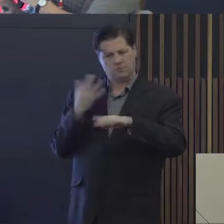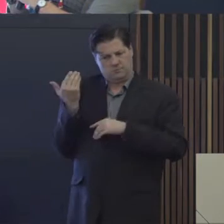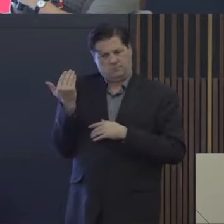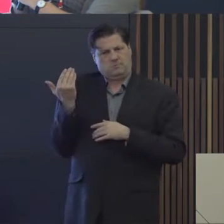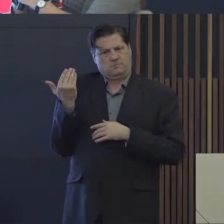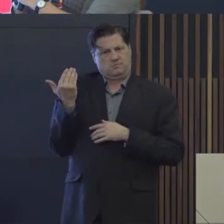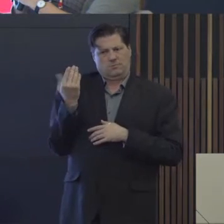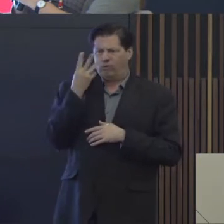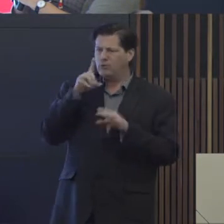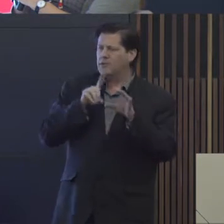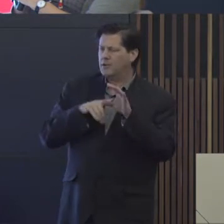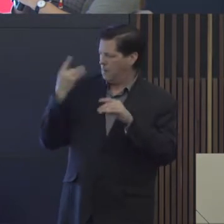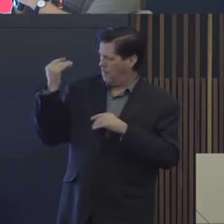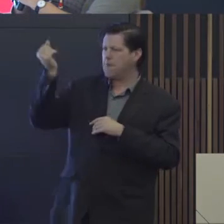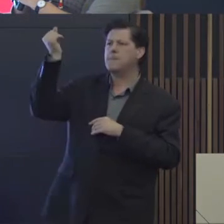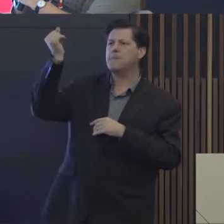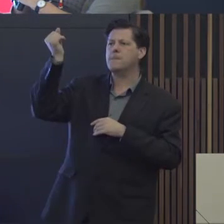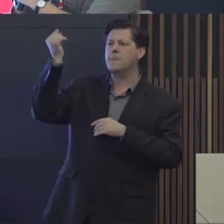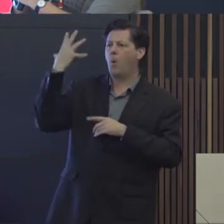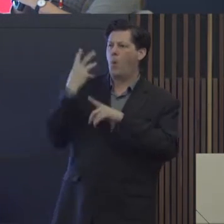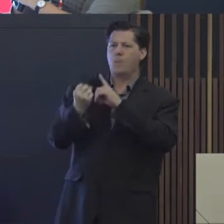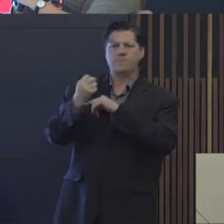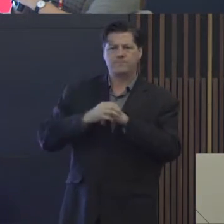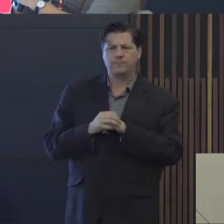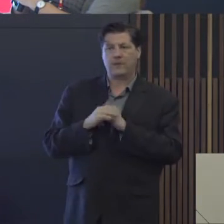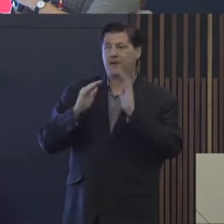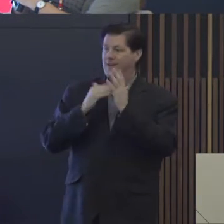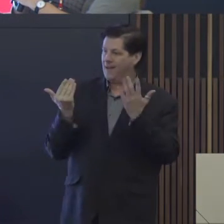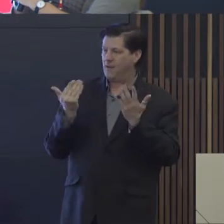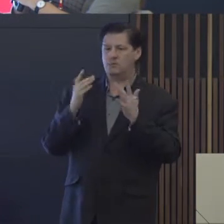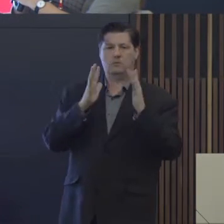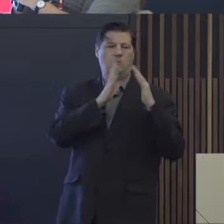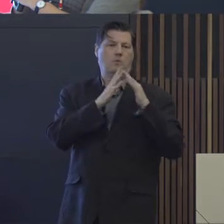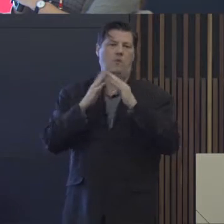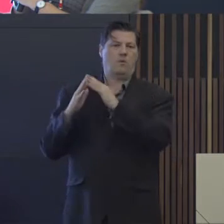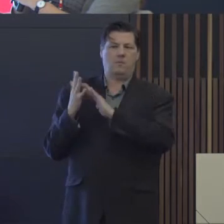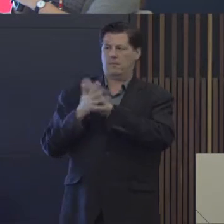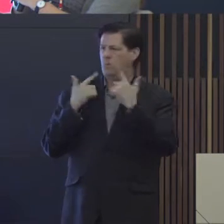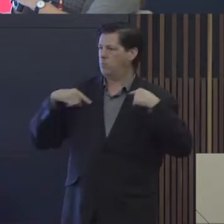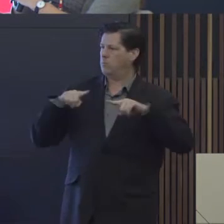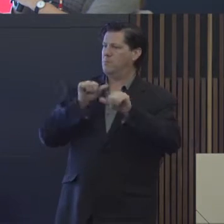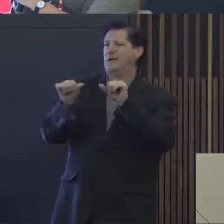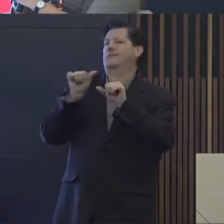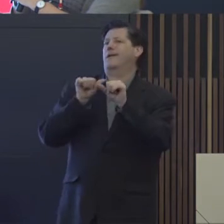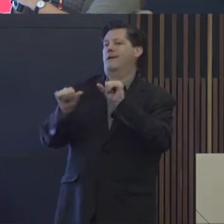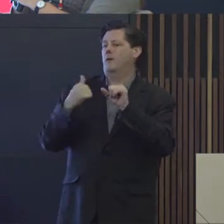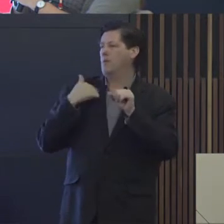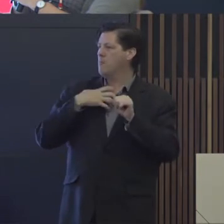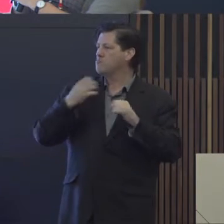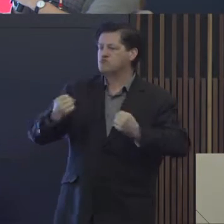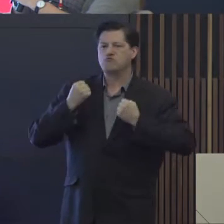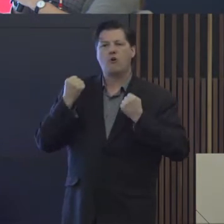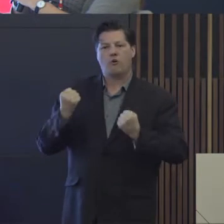just gone. And so information technology puts us in a better place and in a stronger place as